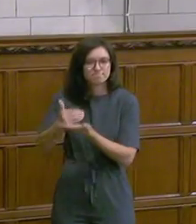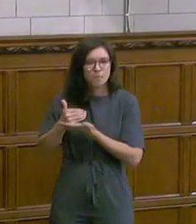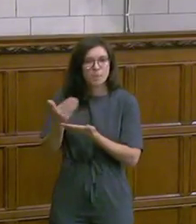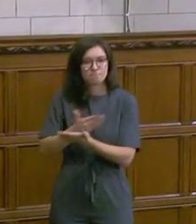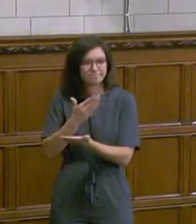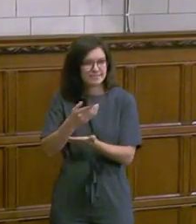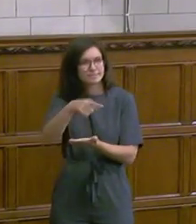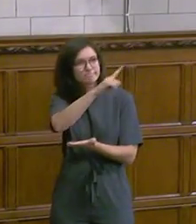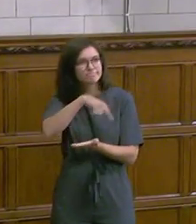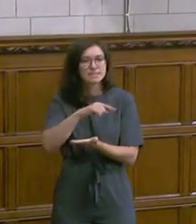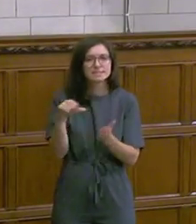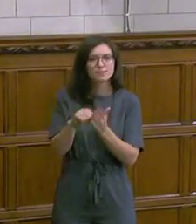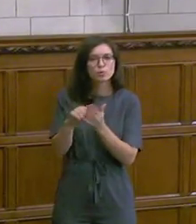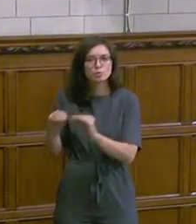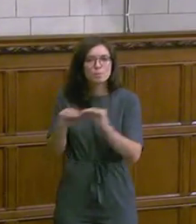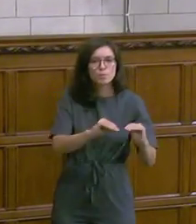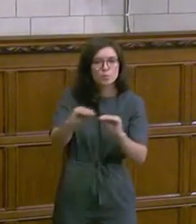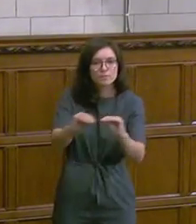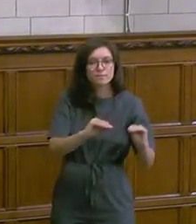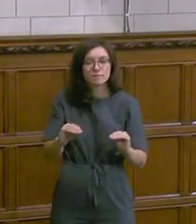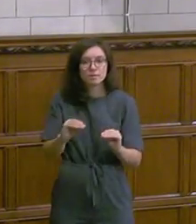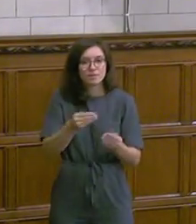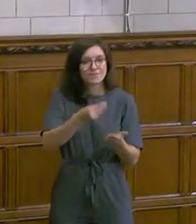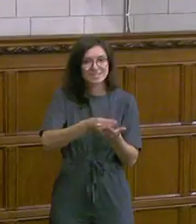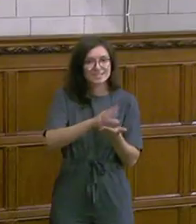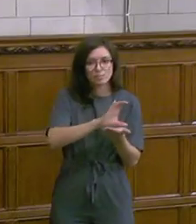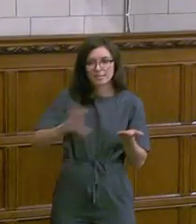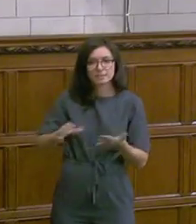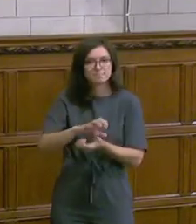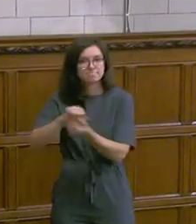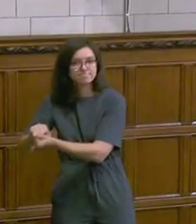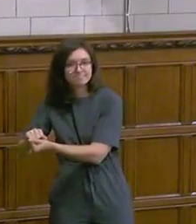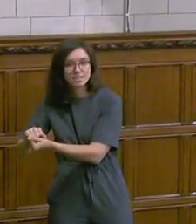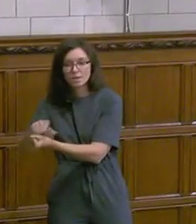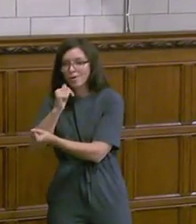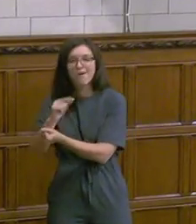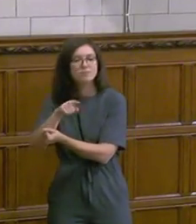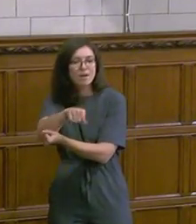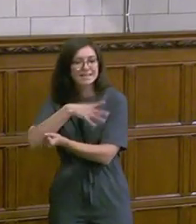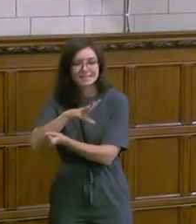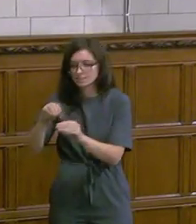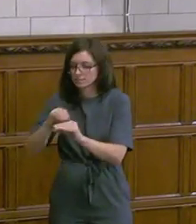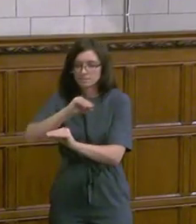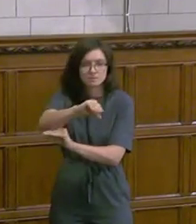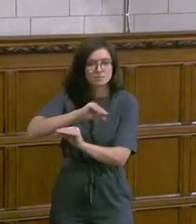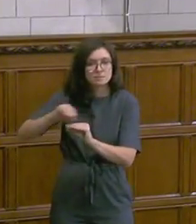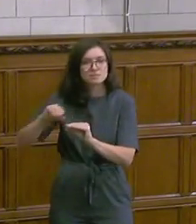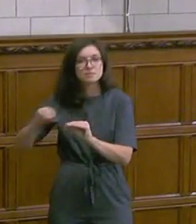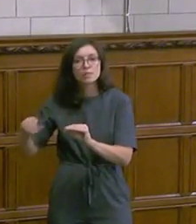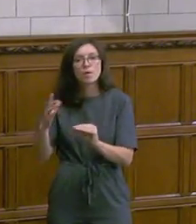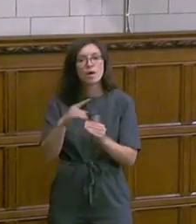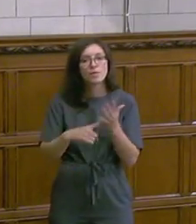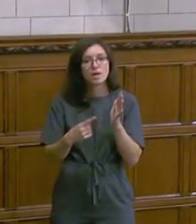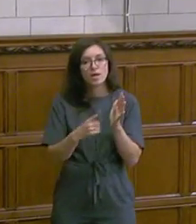funding in response to growing SEND pressures. This is evidenced by the large number of local authorities that have applied to